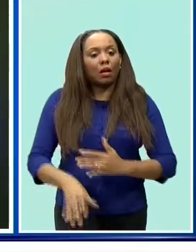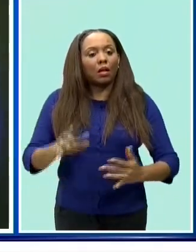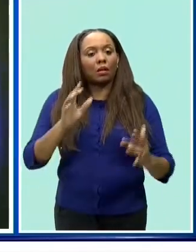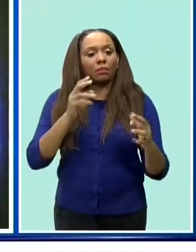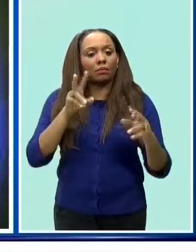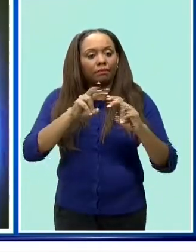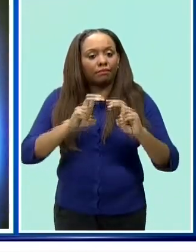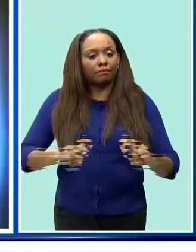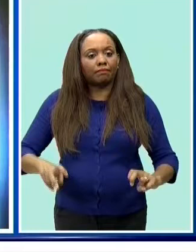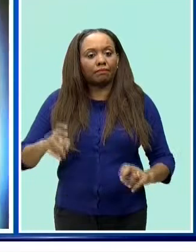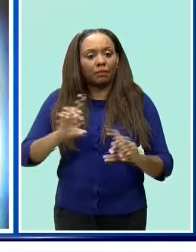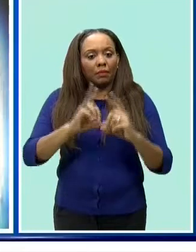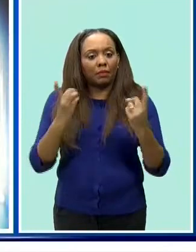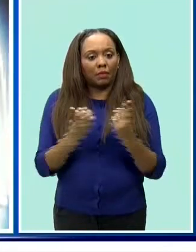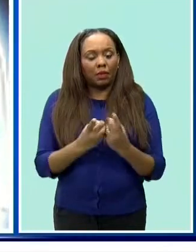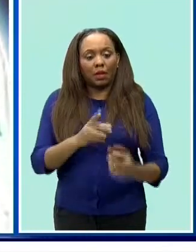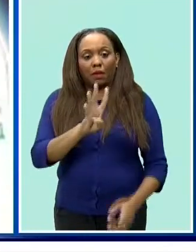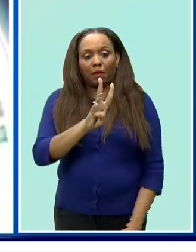at